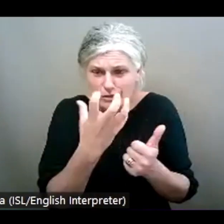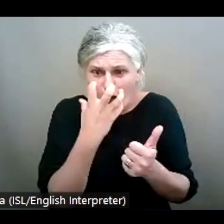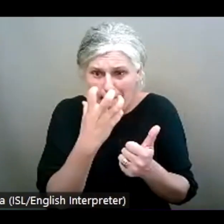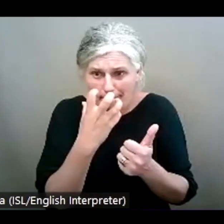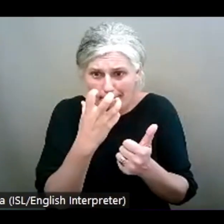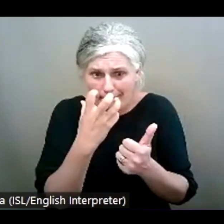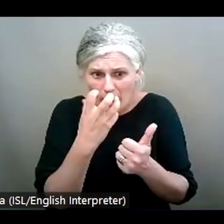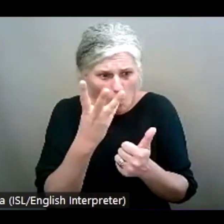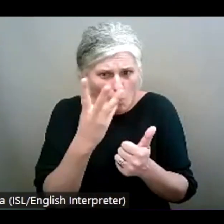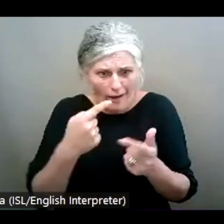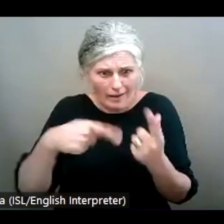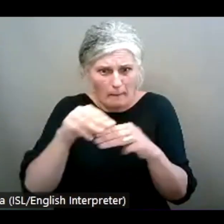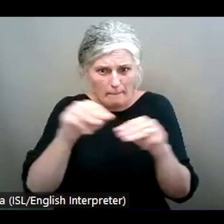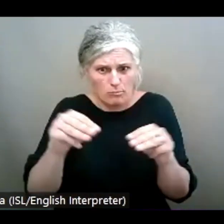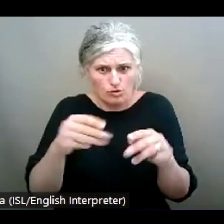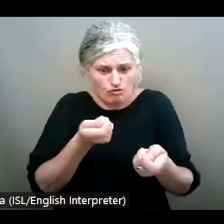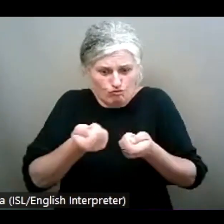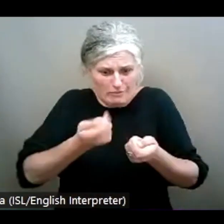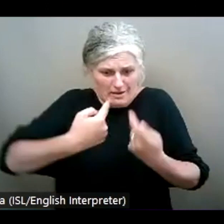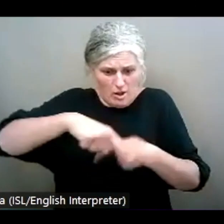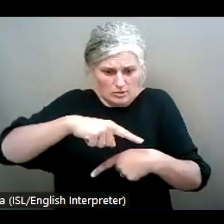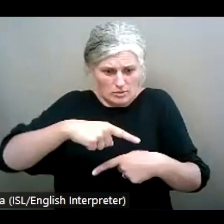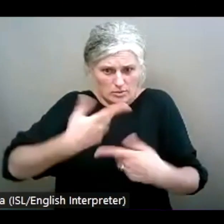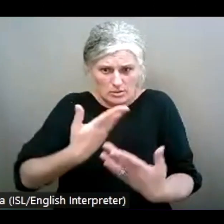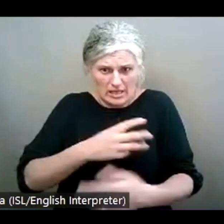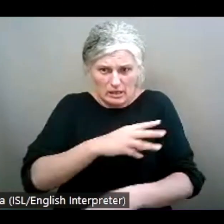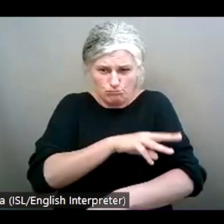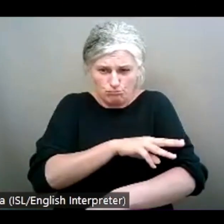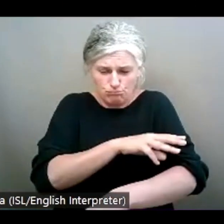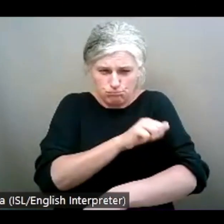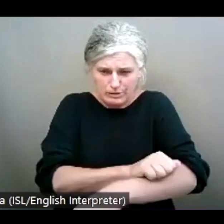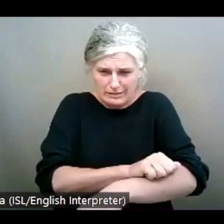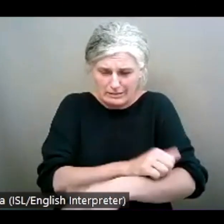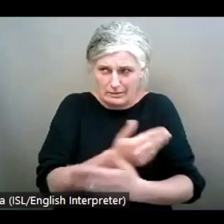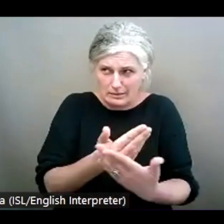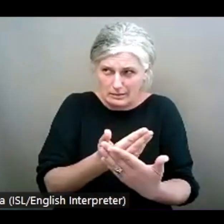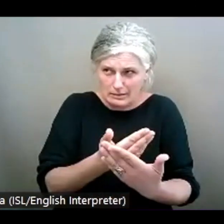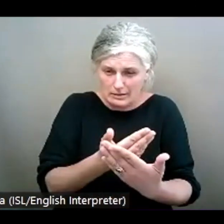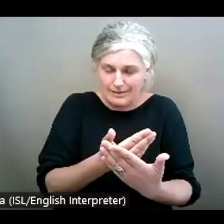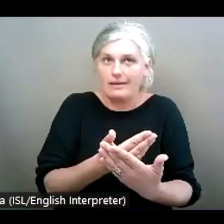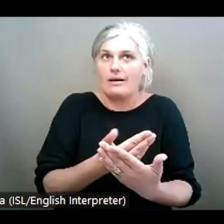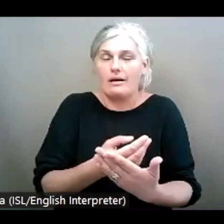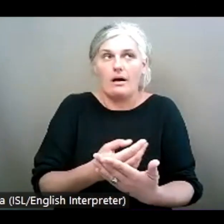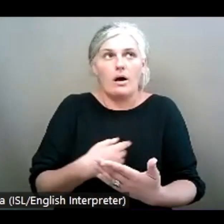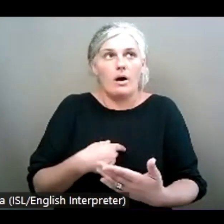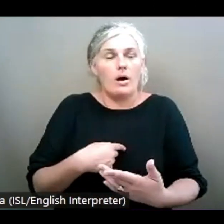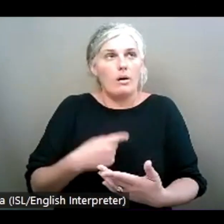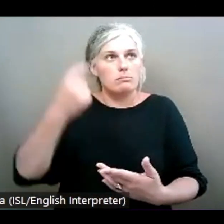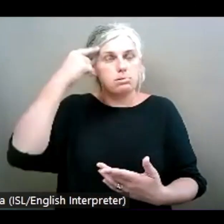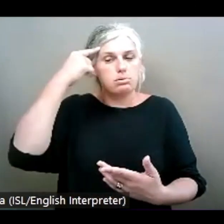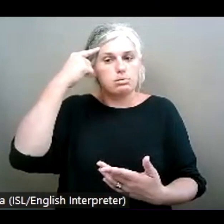Yeah. So Yeah. that was a Damascus moment as well, in that I needed to, because